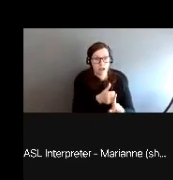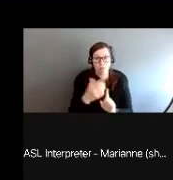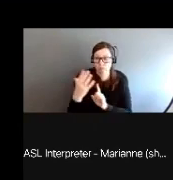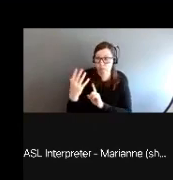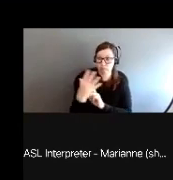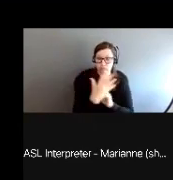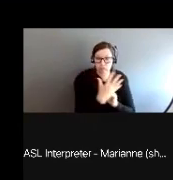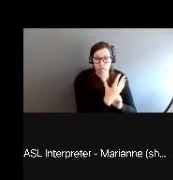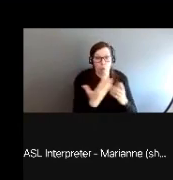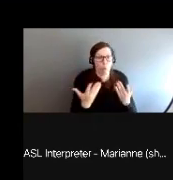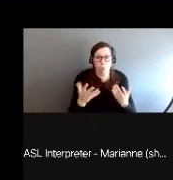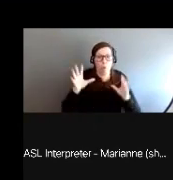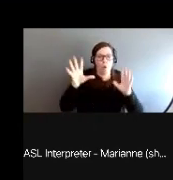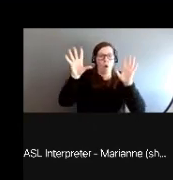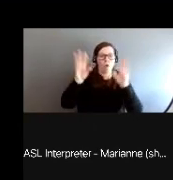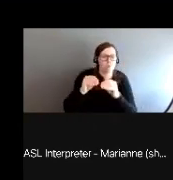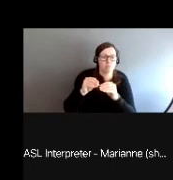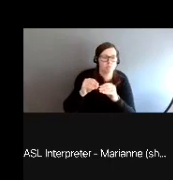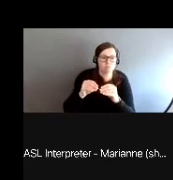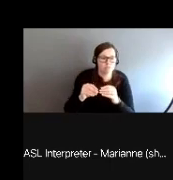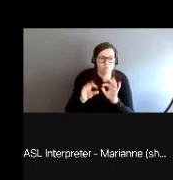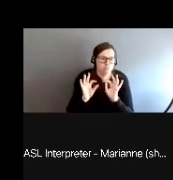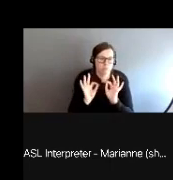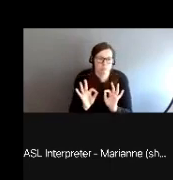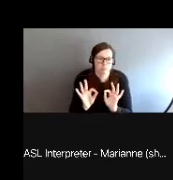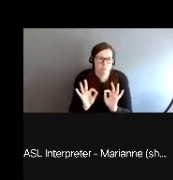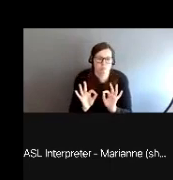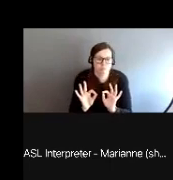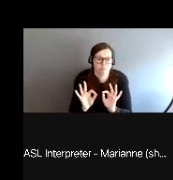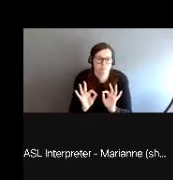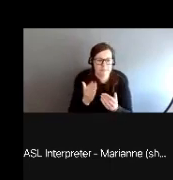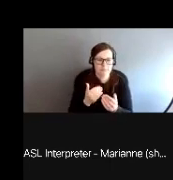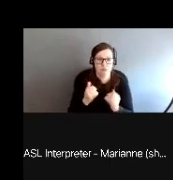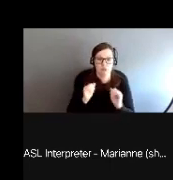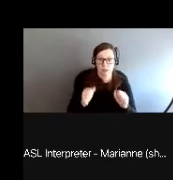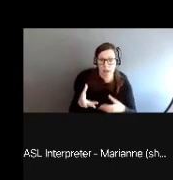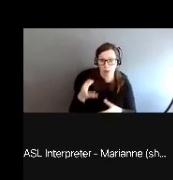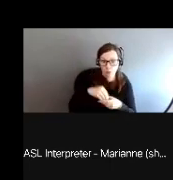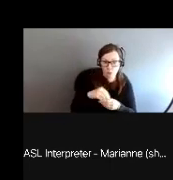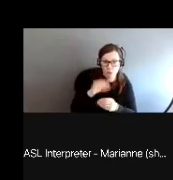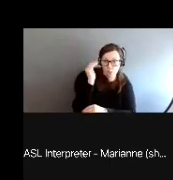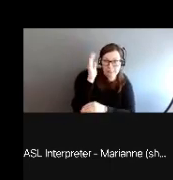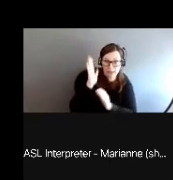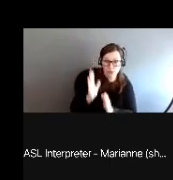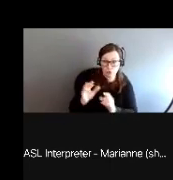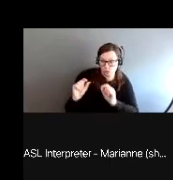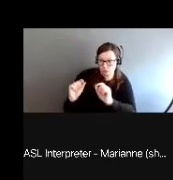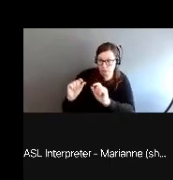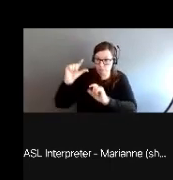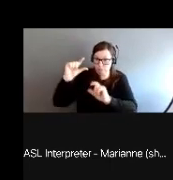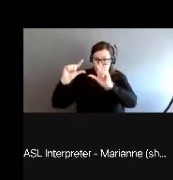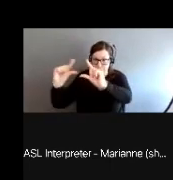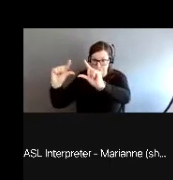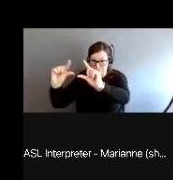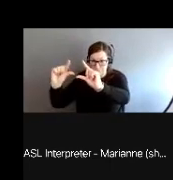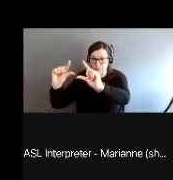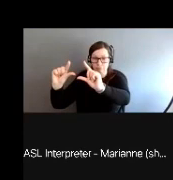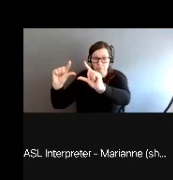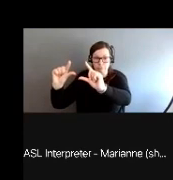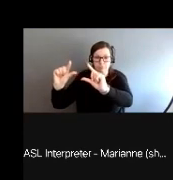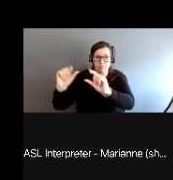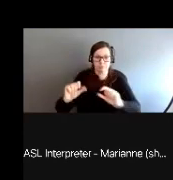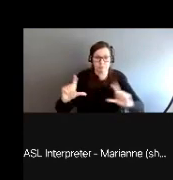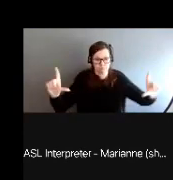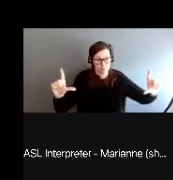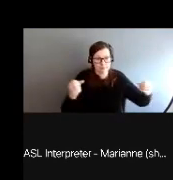presenter, you can always turn it off. But what's nice about Loom is it will record the entire screen or the selection you want. And